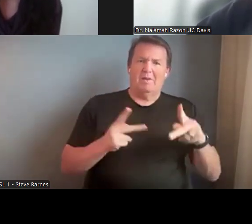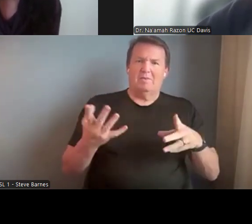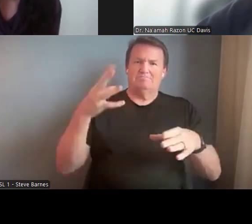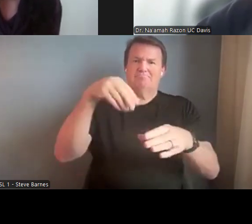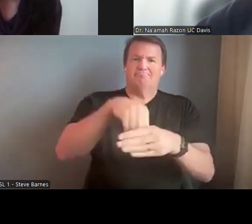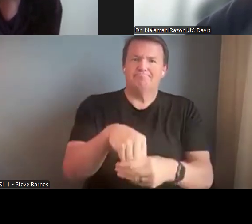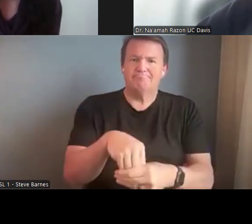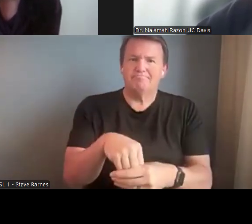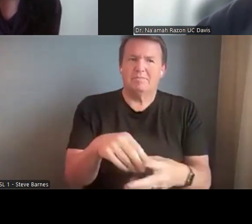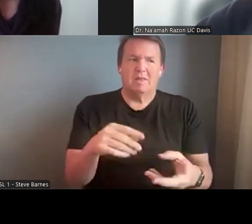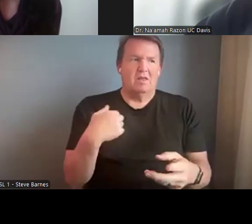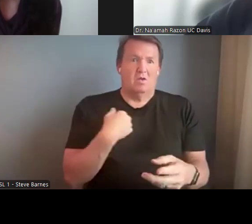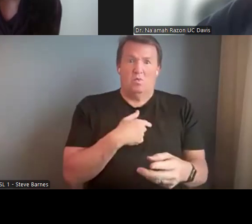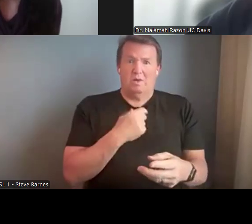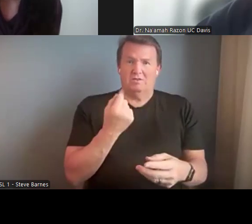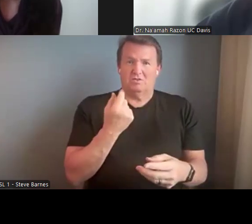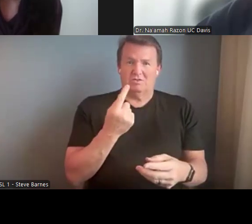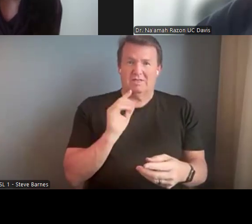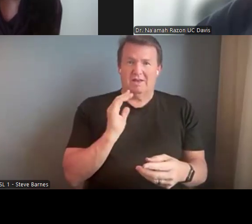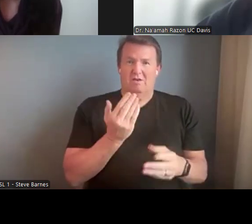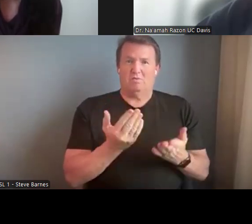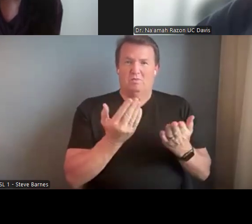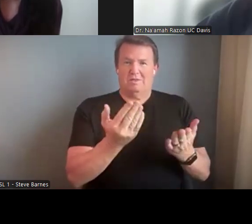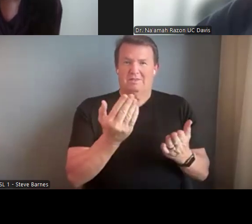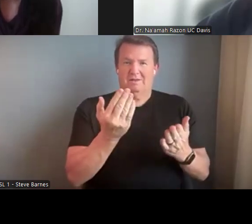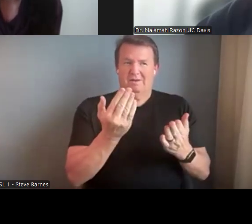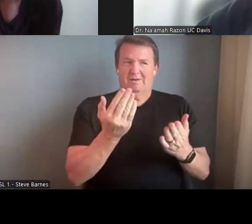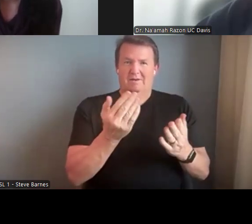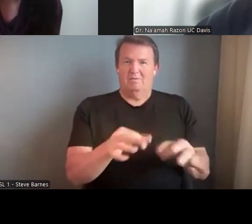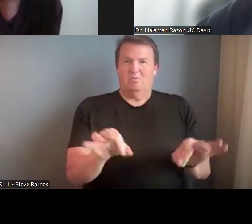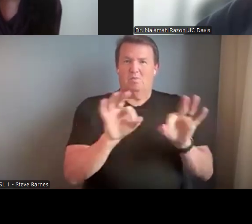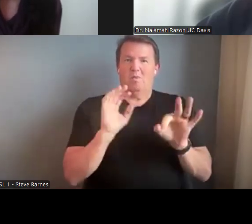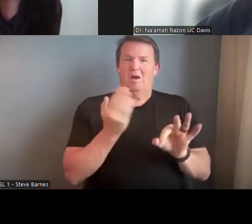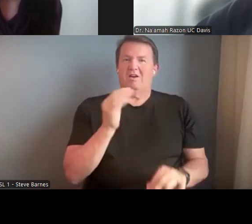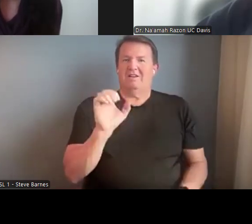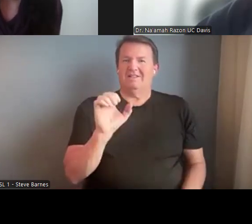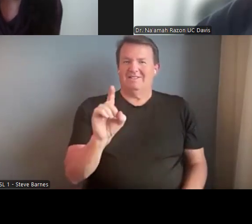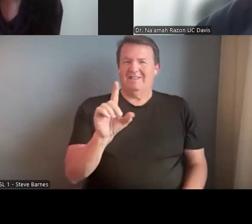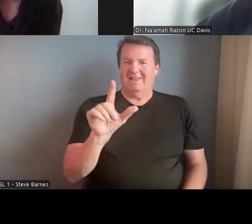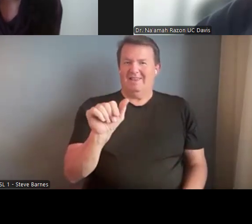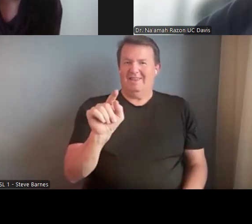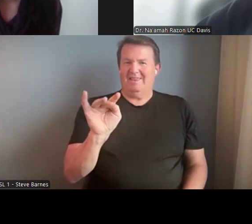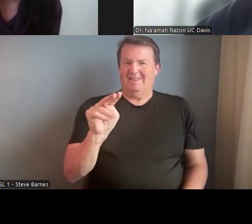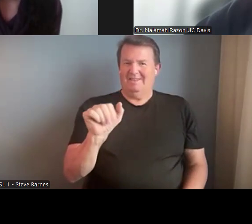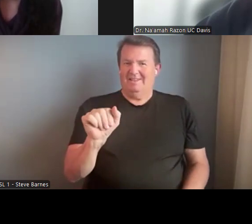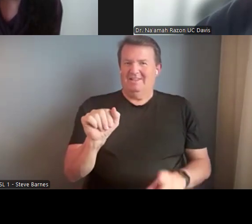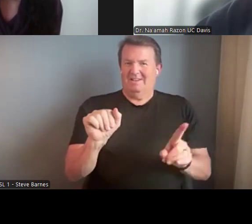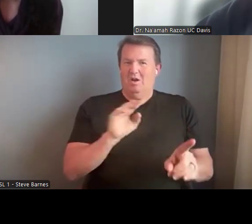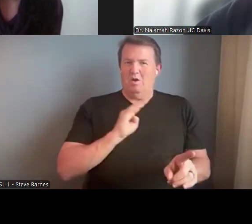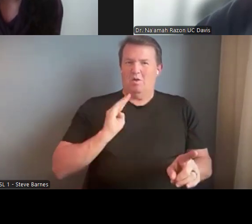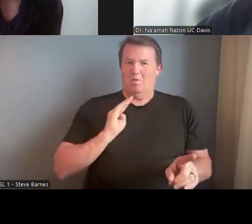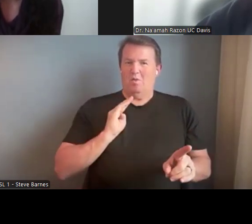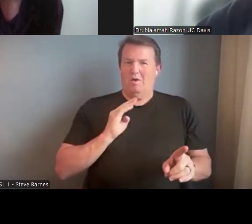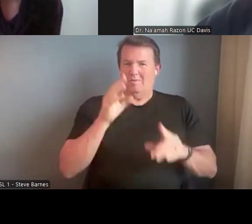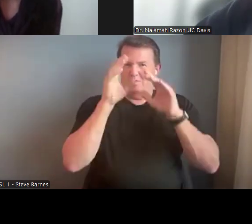understand representation matter, but our ED, is Latina. Our board president is from Dubai, right?